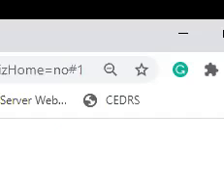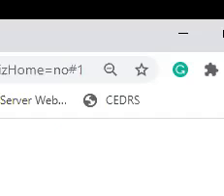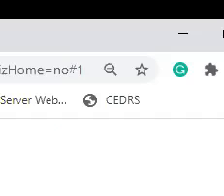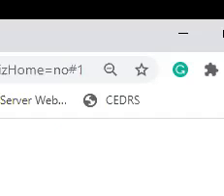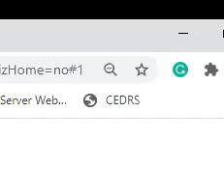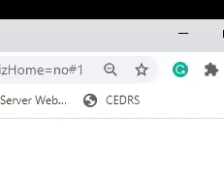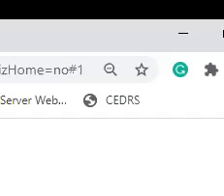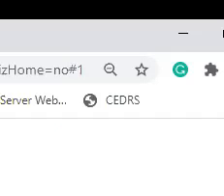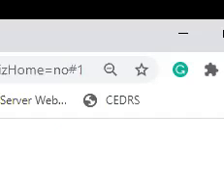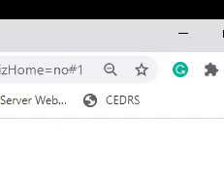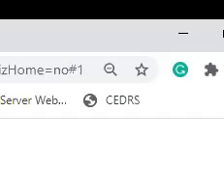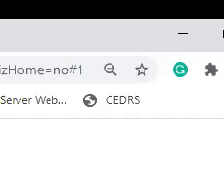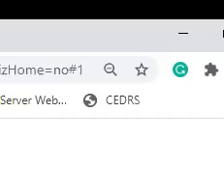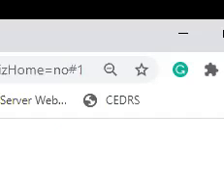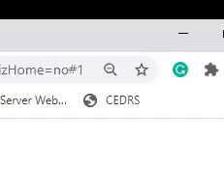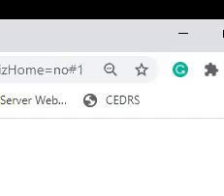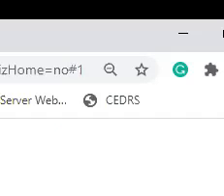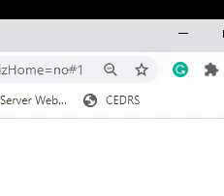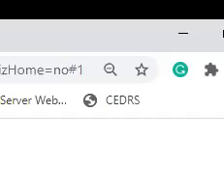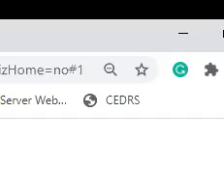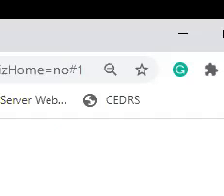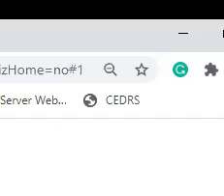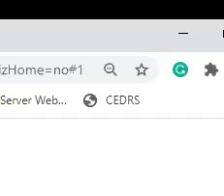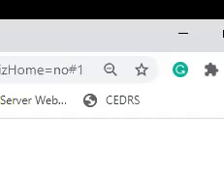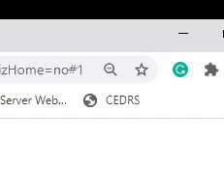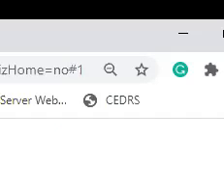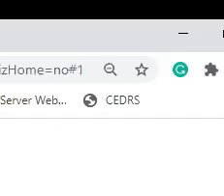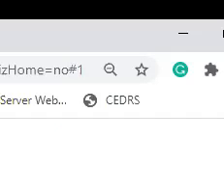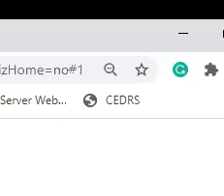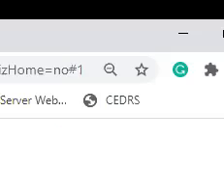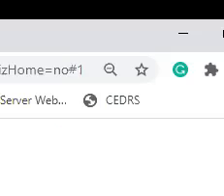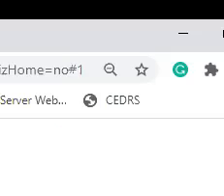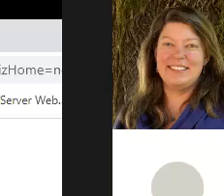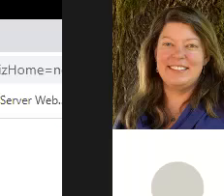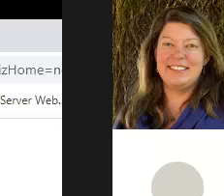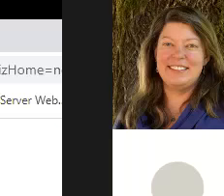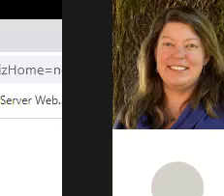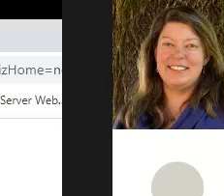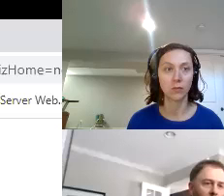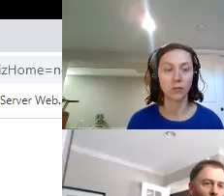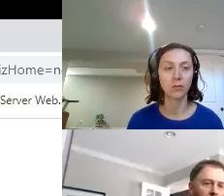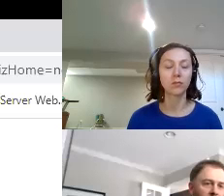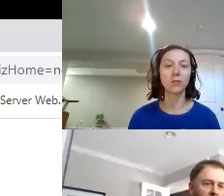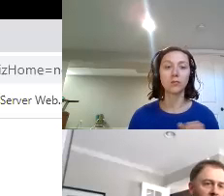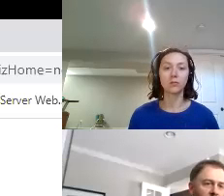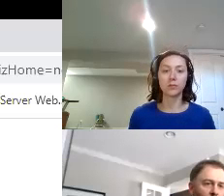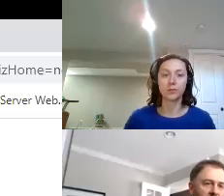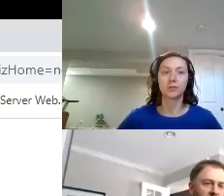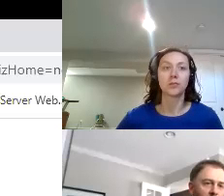below the self-sufficiency standard for that household of 4. And so you can see in 2015, that number